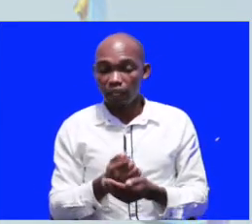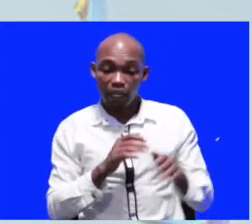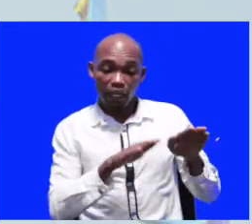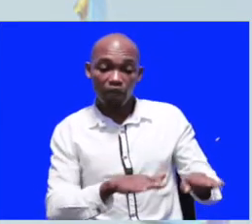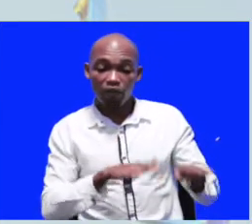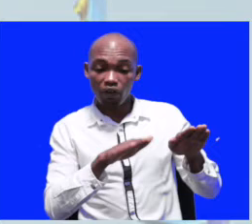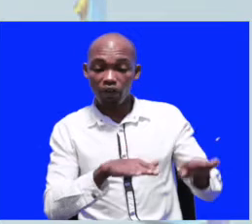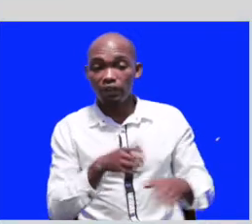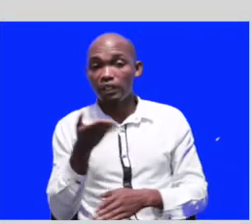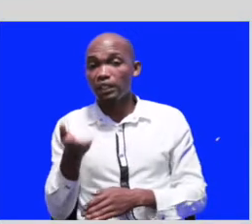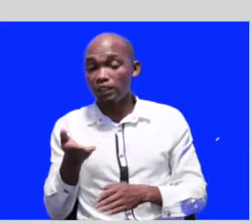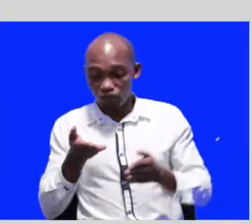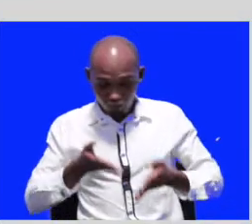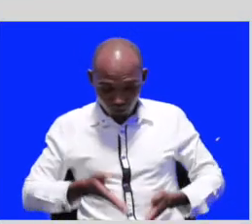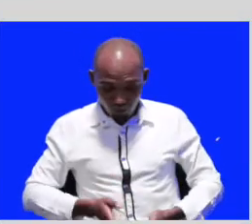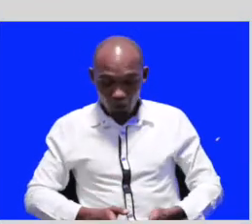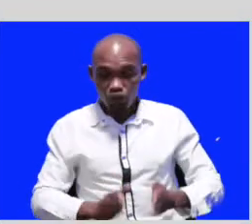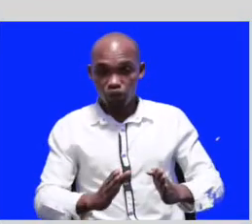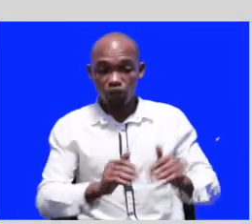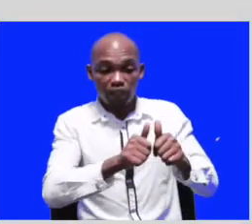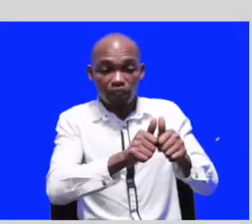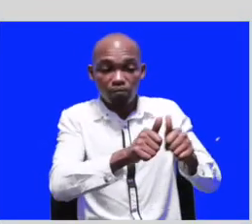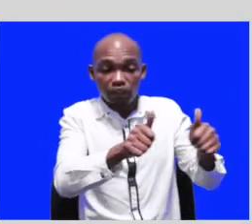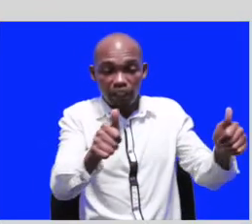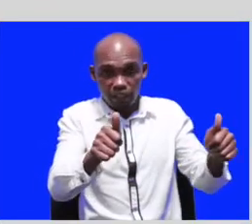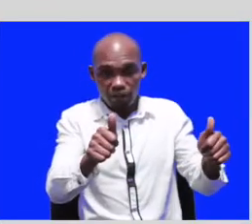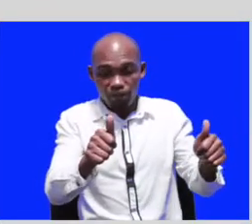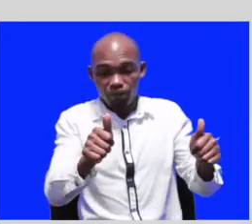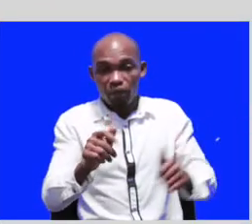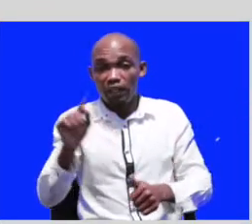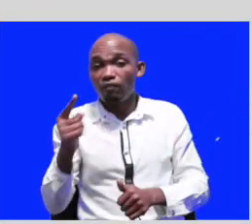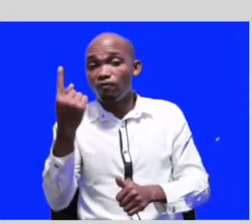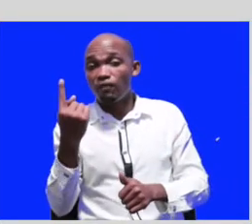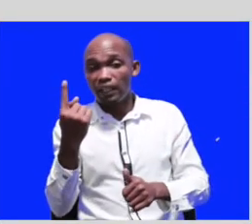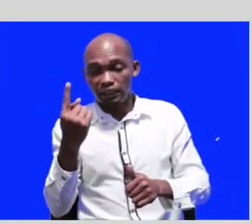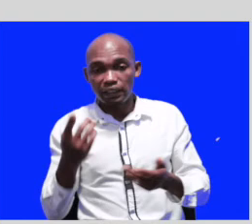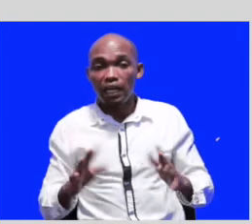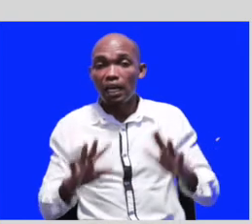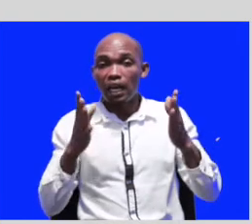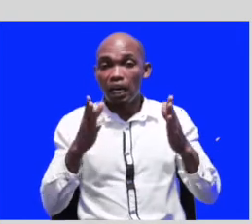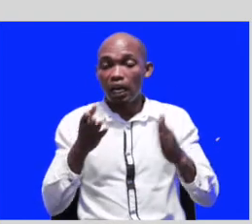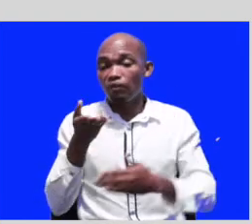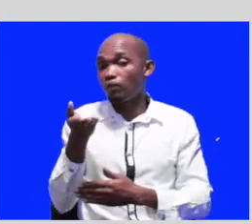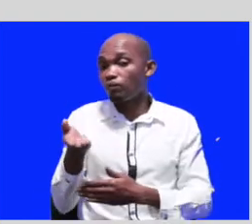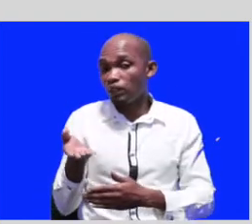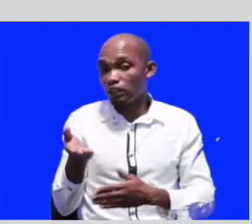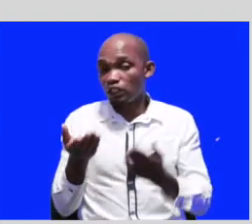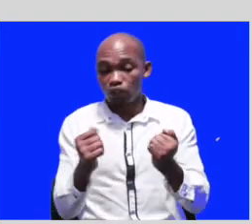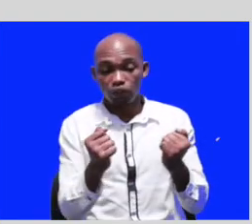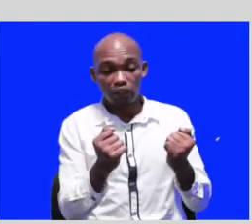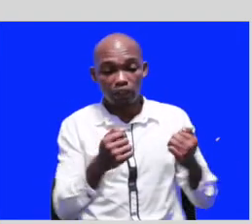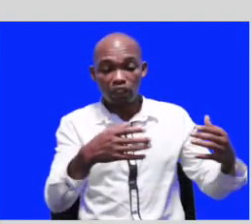Living organisms could reproduce themselves. The first life forms were heterotrophic, using